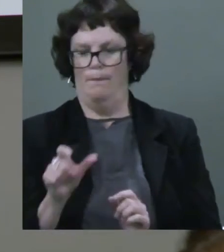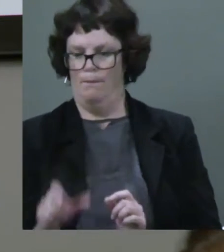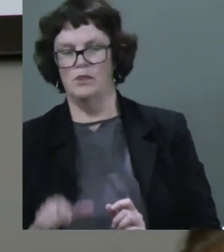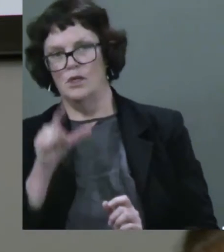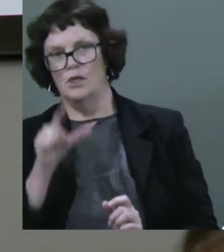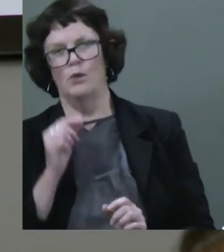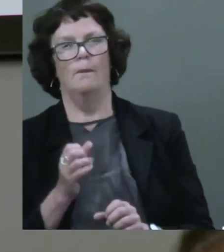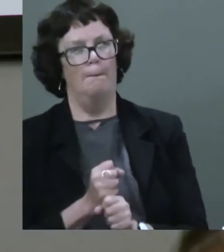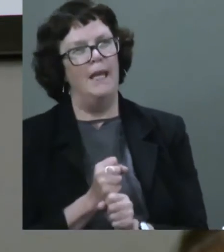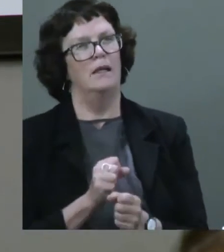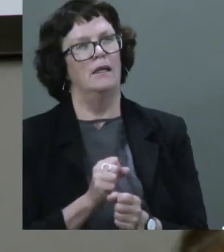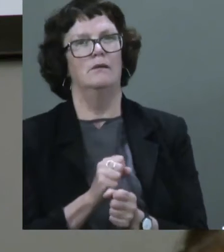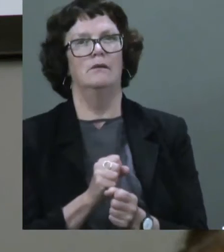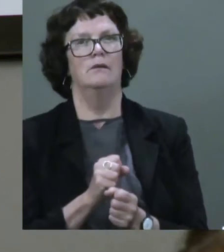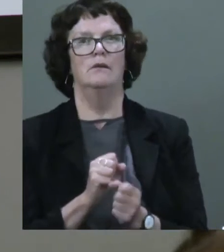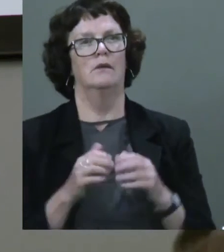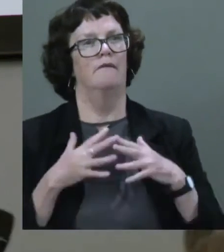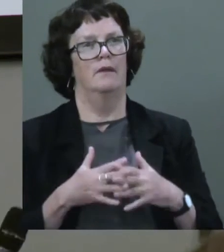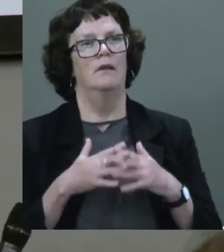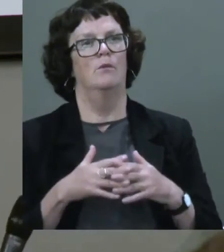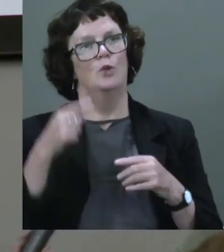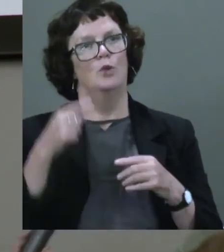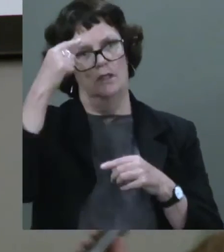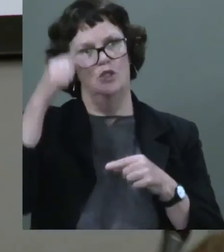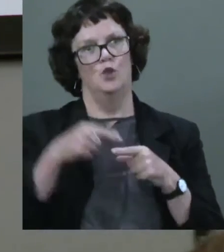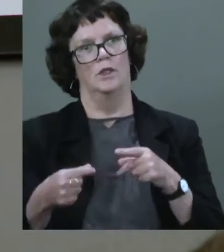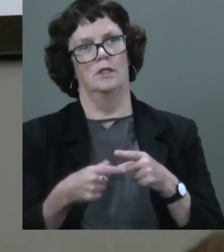and meaningful way.